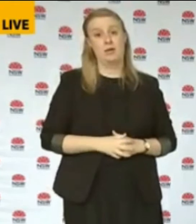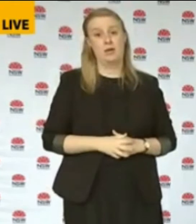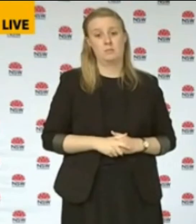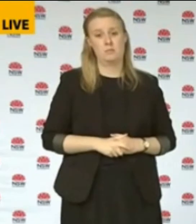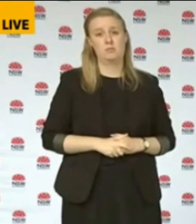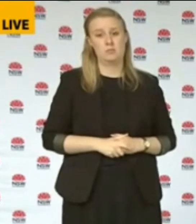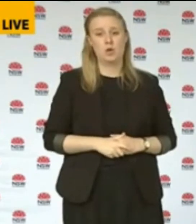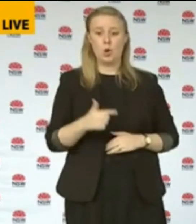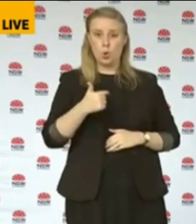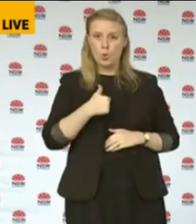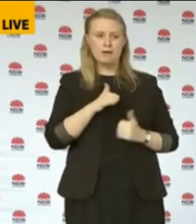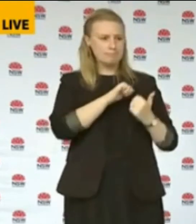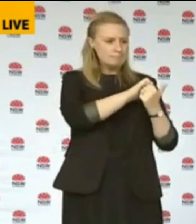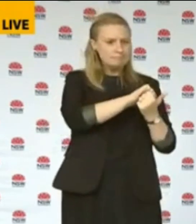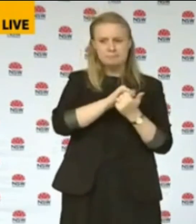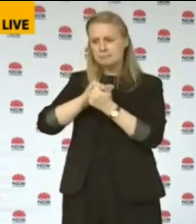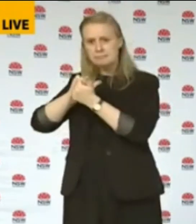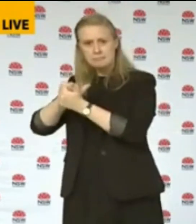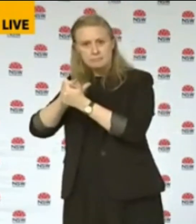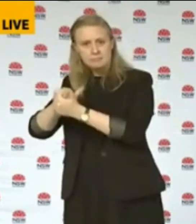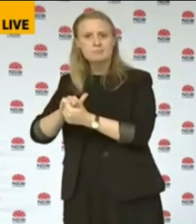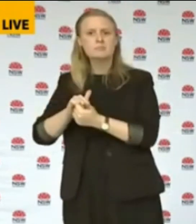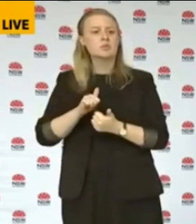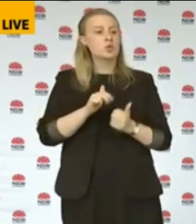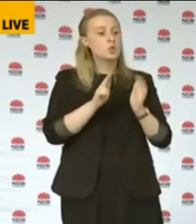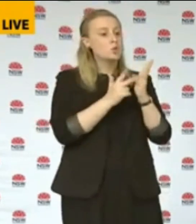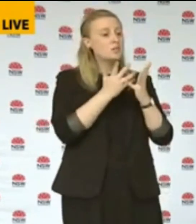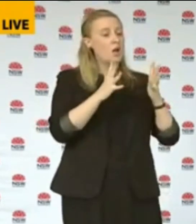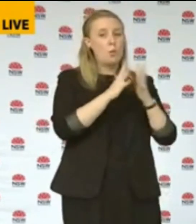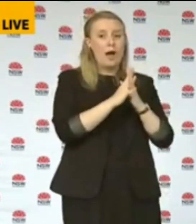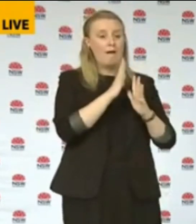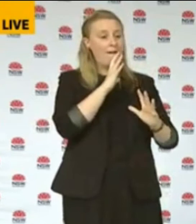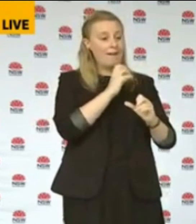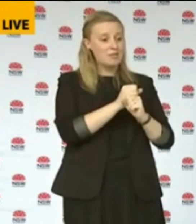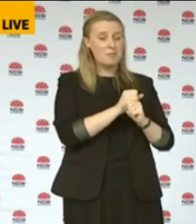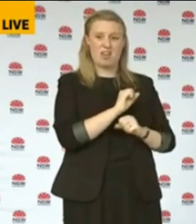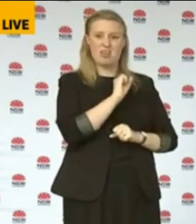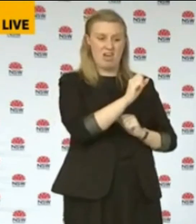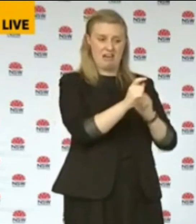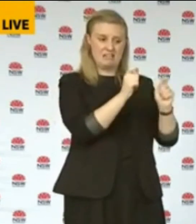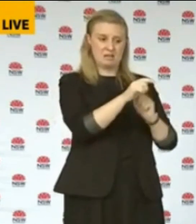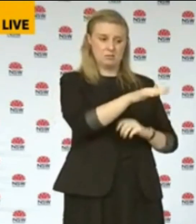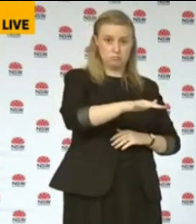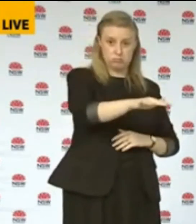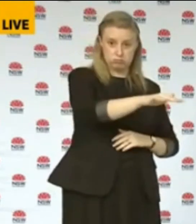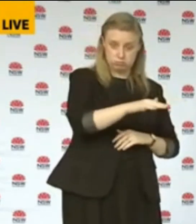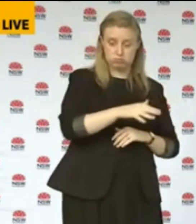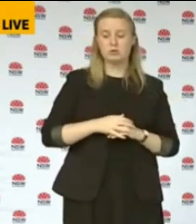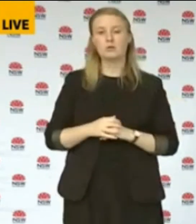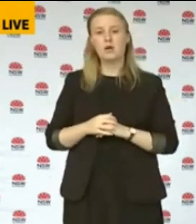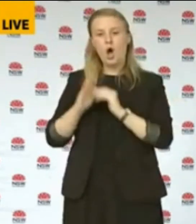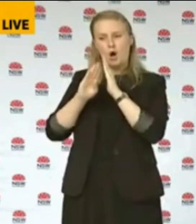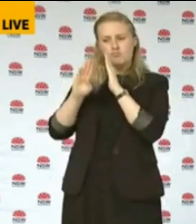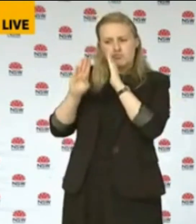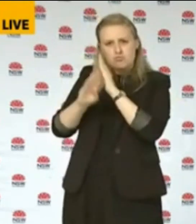to work with both the private sector and New South Wales government pathology, we know that there has been some confusion amongst at